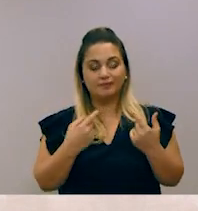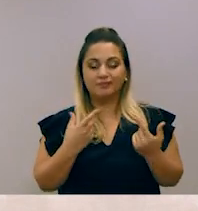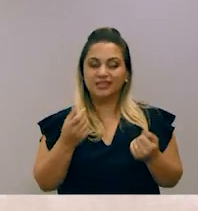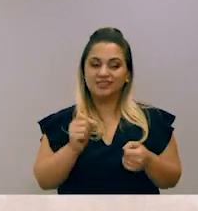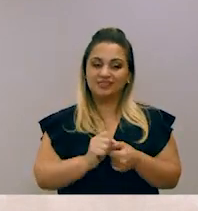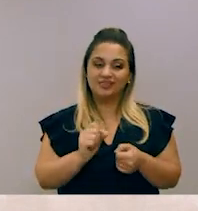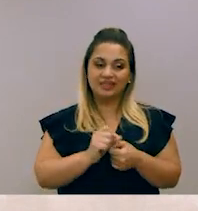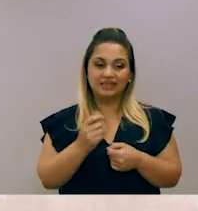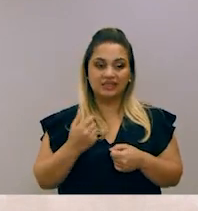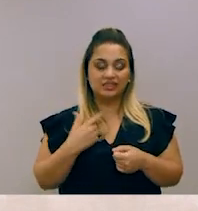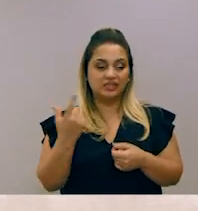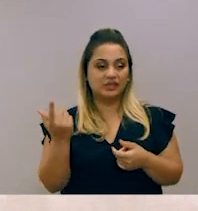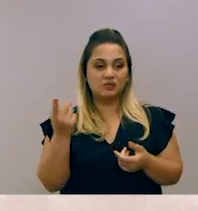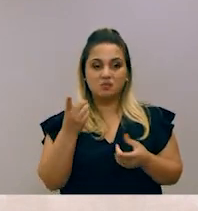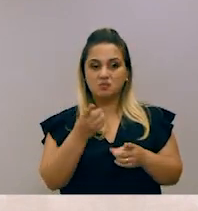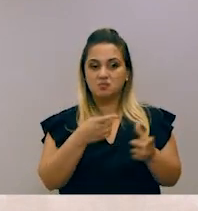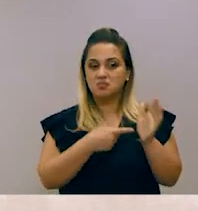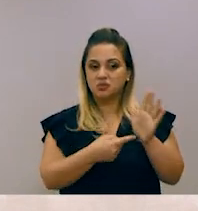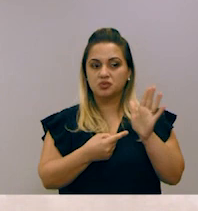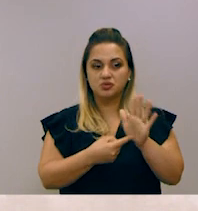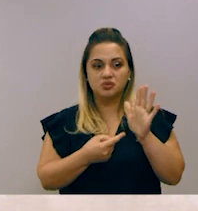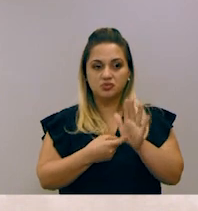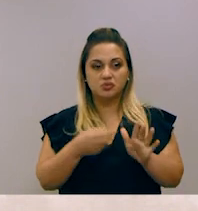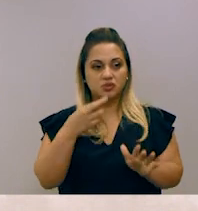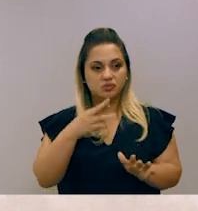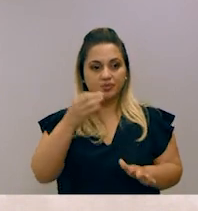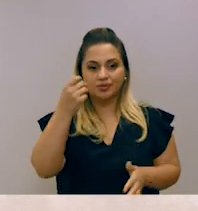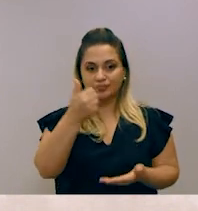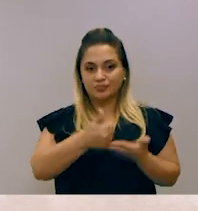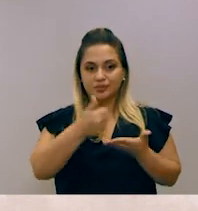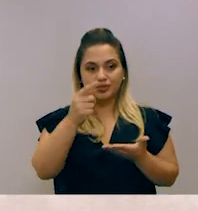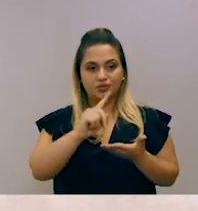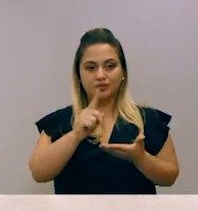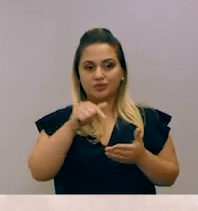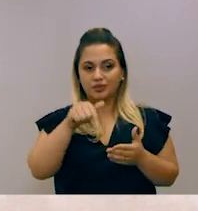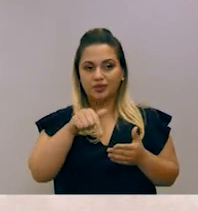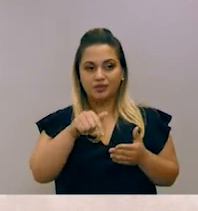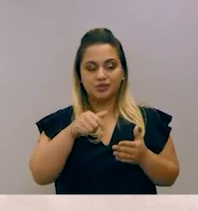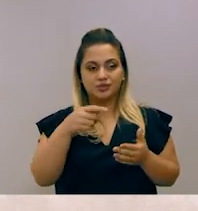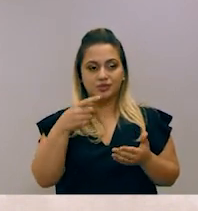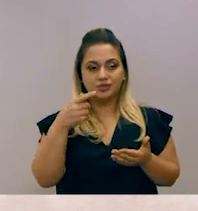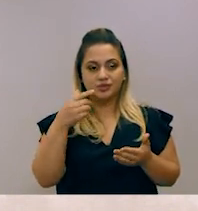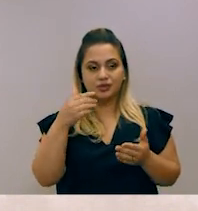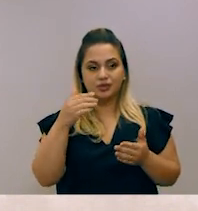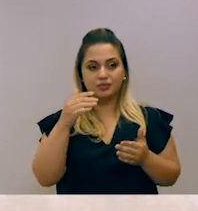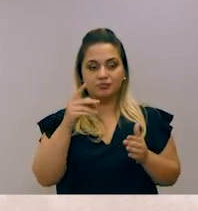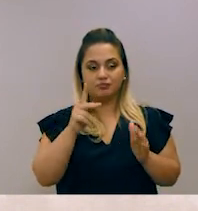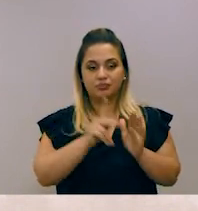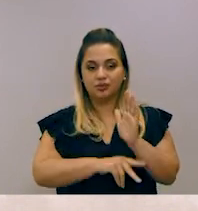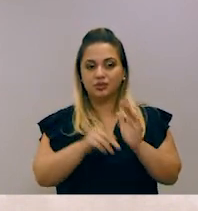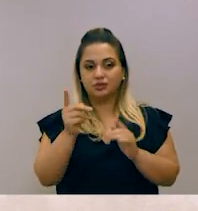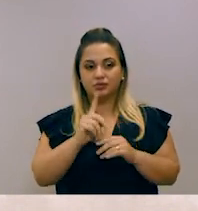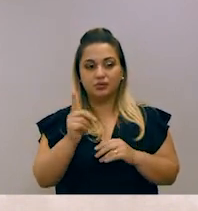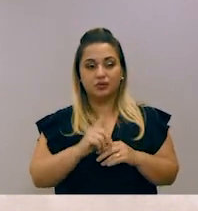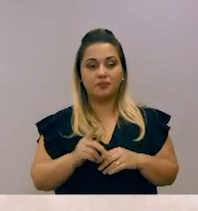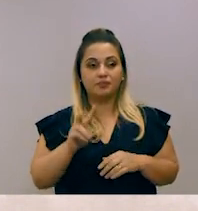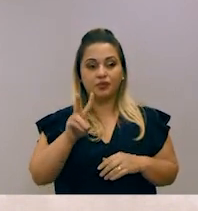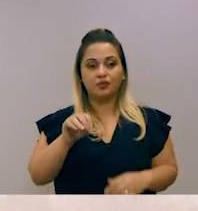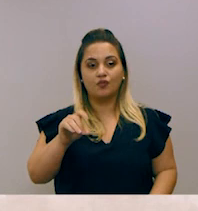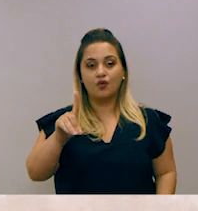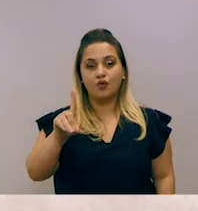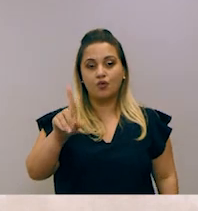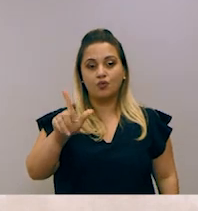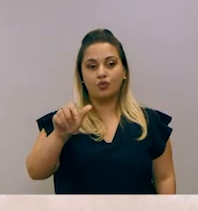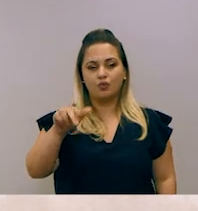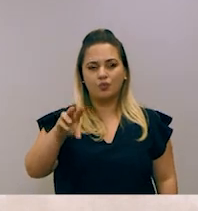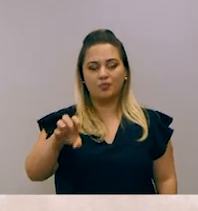textual classification, they didn't present positive results in this project. as I mentioned, the volume of data was really